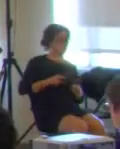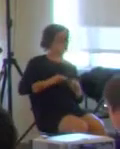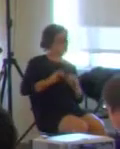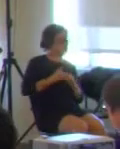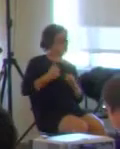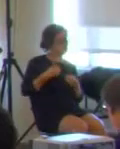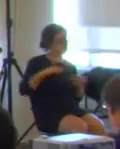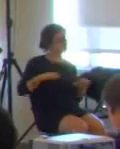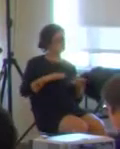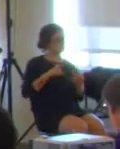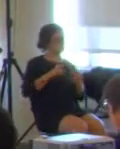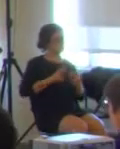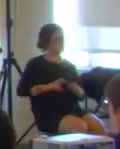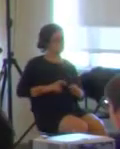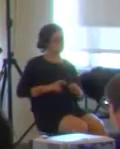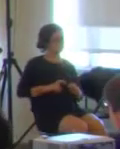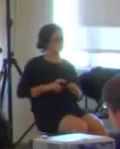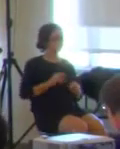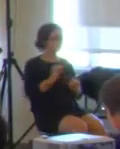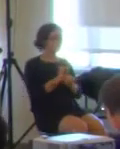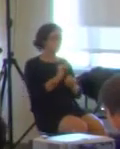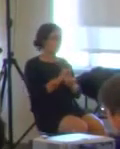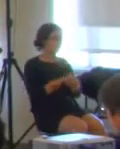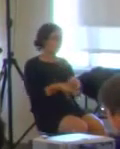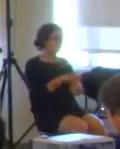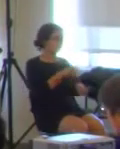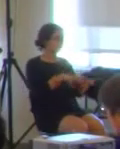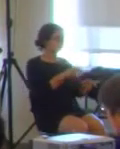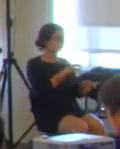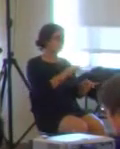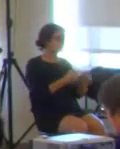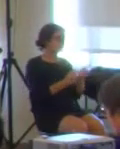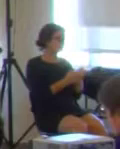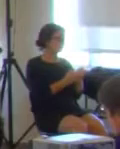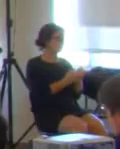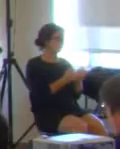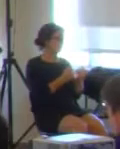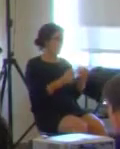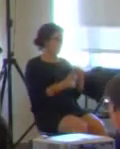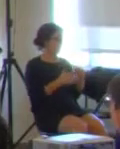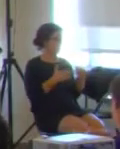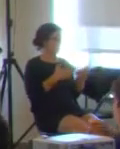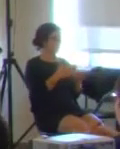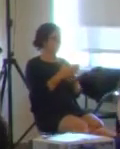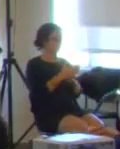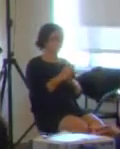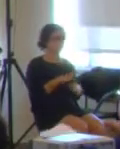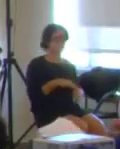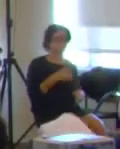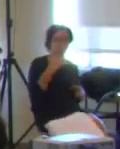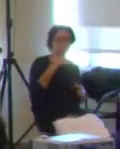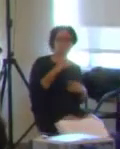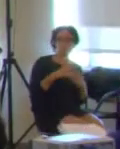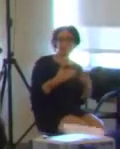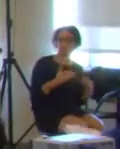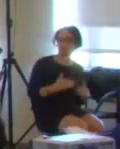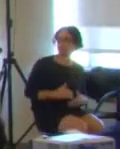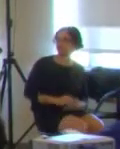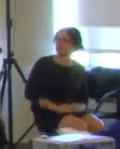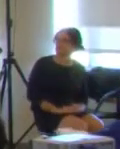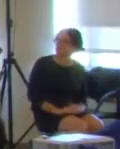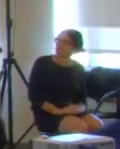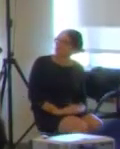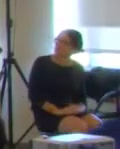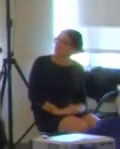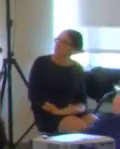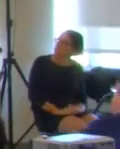do the assessment, the job finding and supports within the context of my practice. All right, so this is a little bit